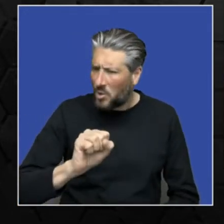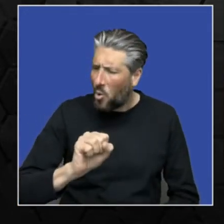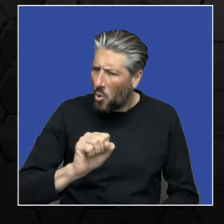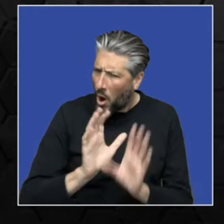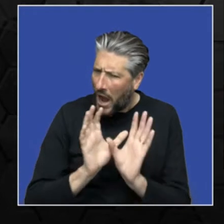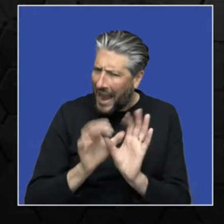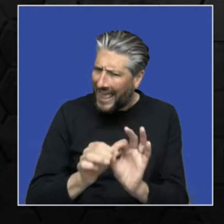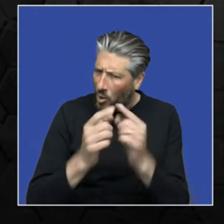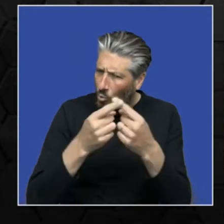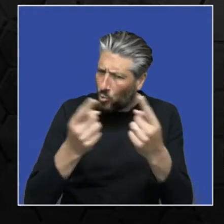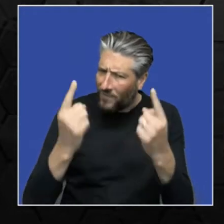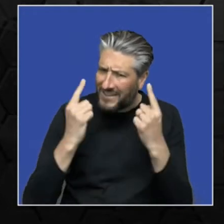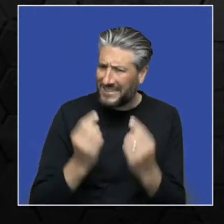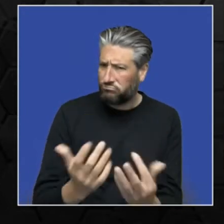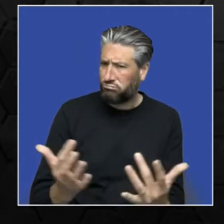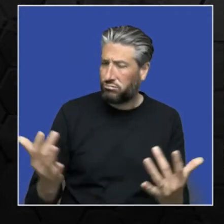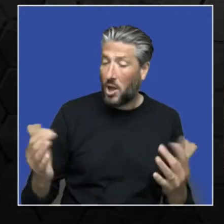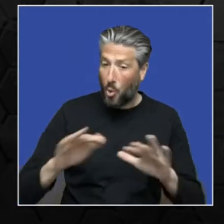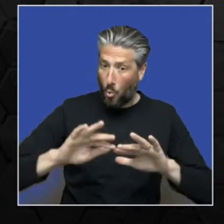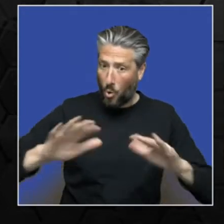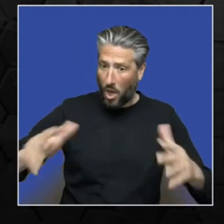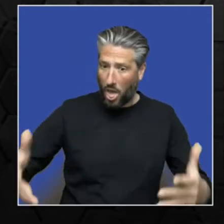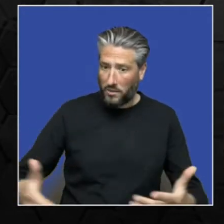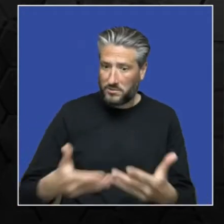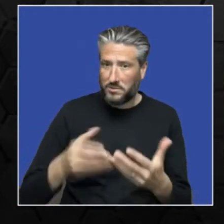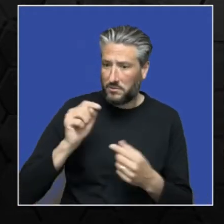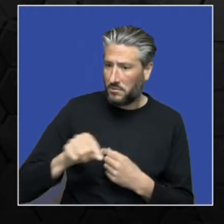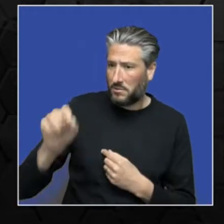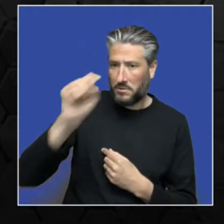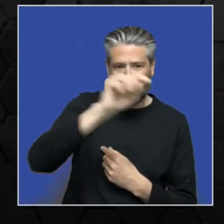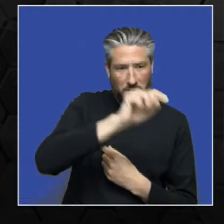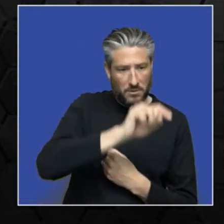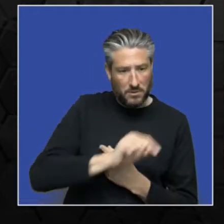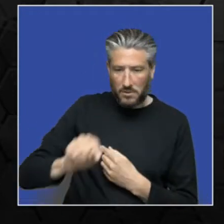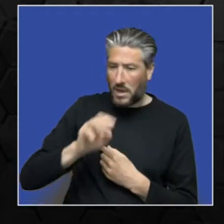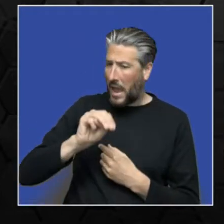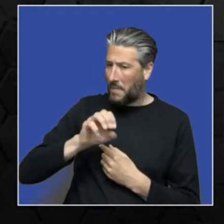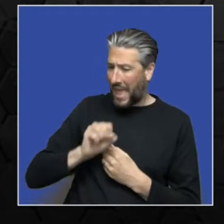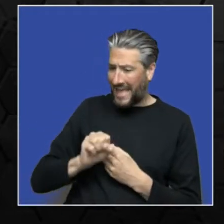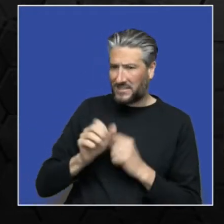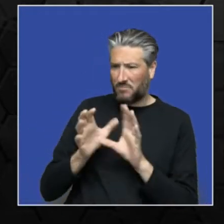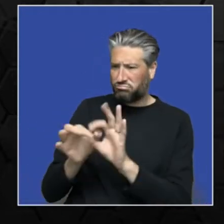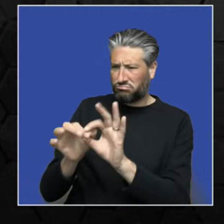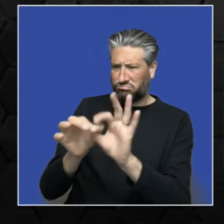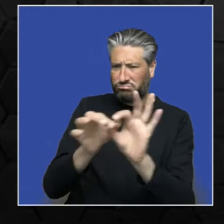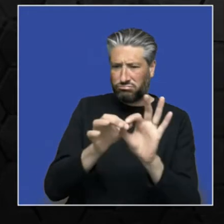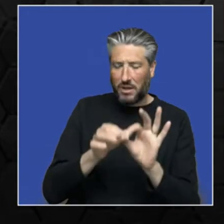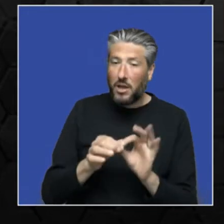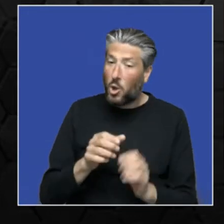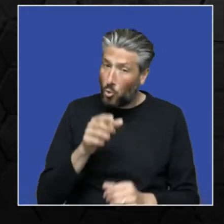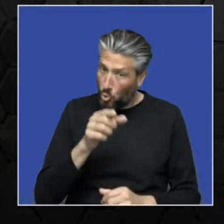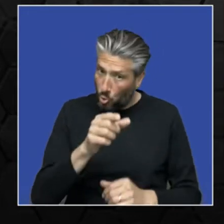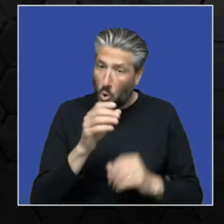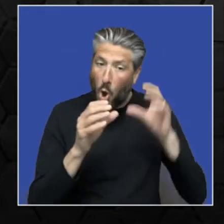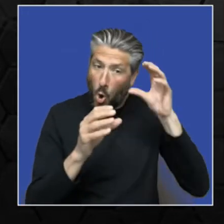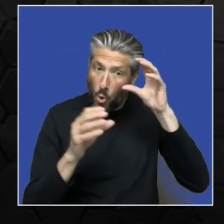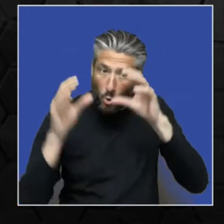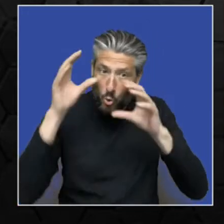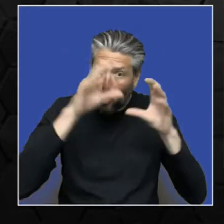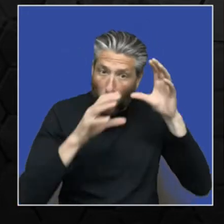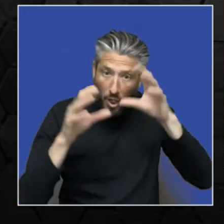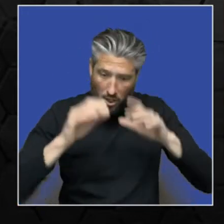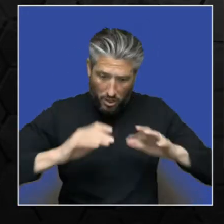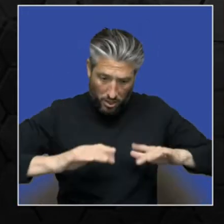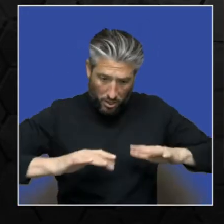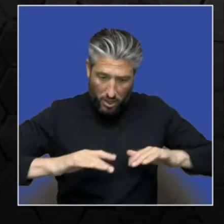good place to get started and look at stuff. So just Google up Microsoft Research and you'll get to know about what are the projects being